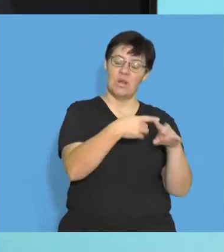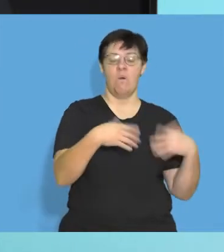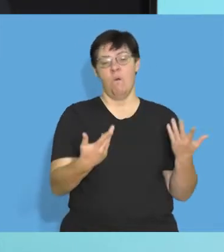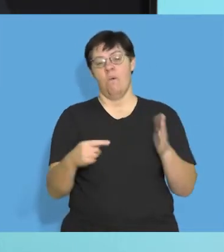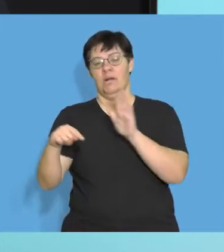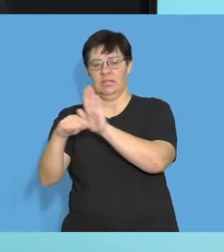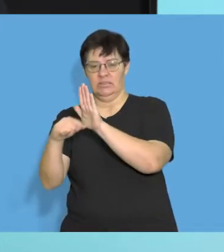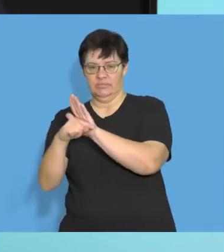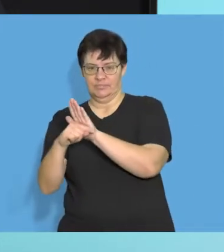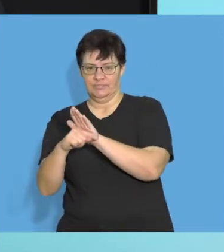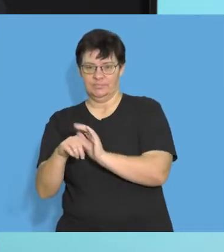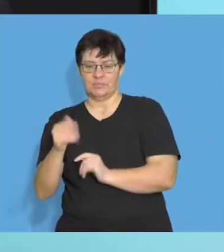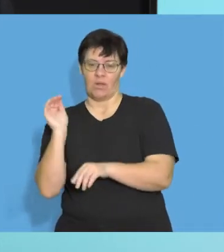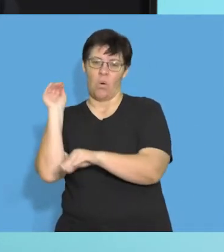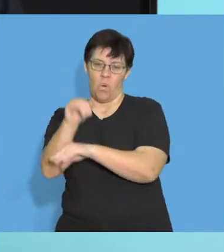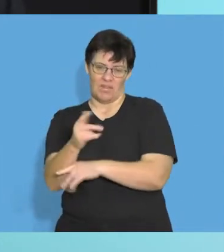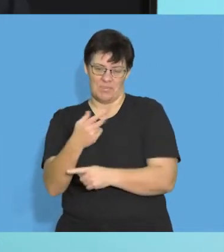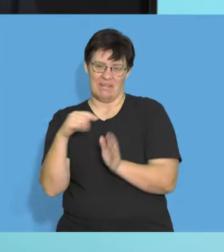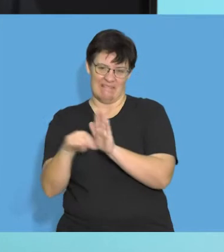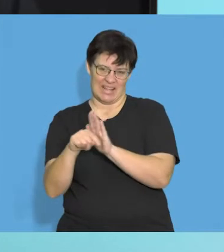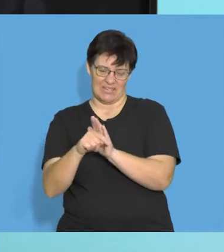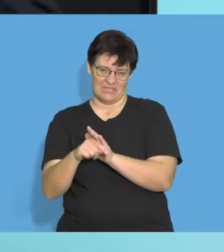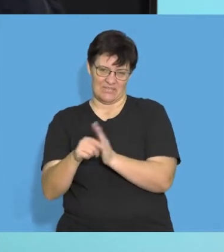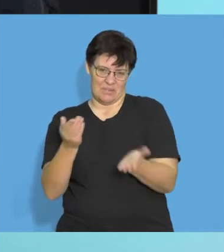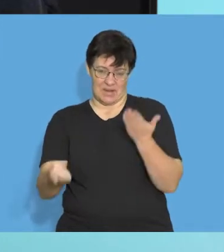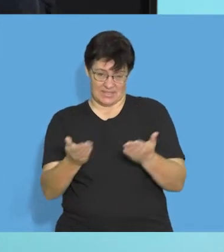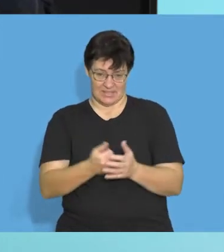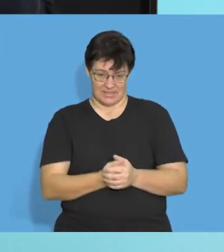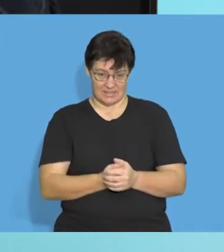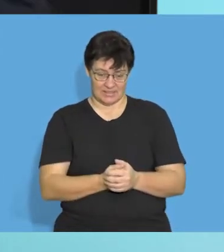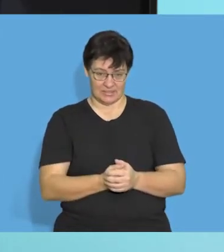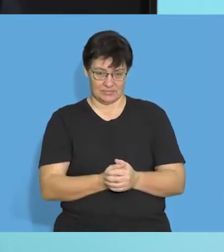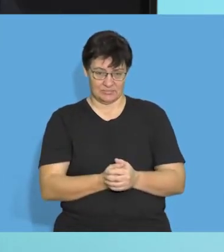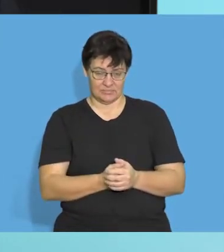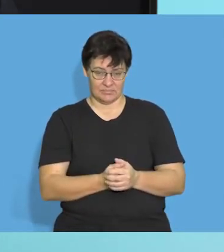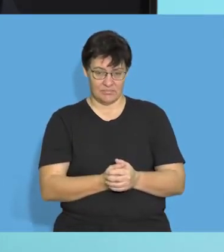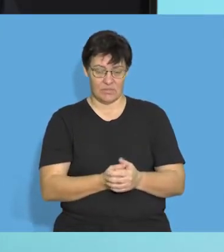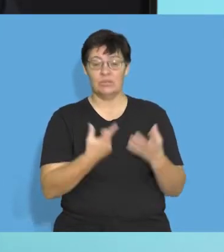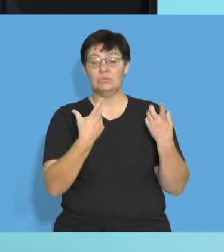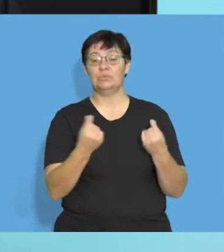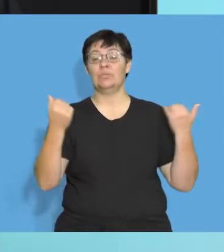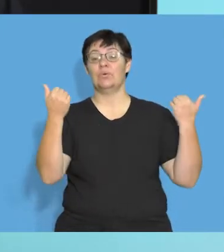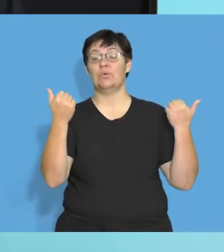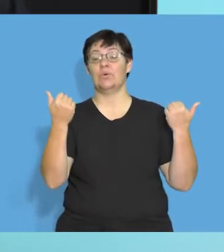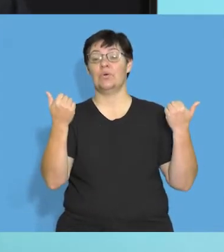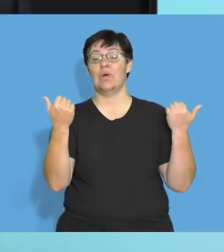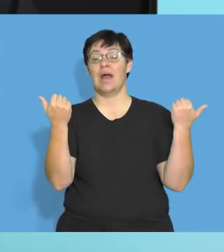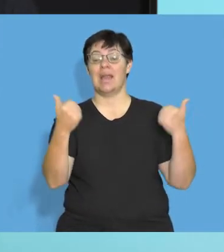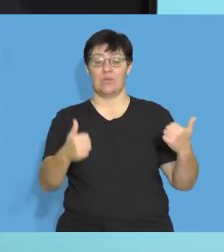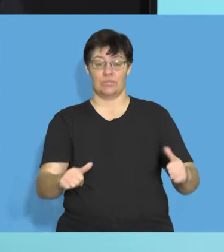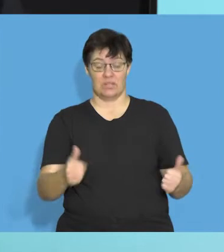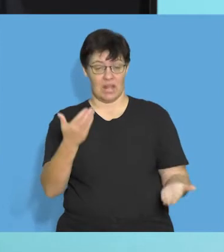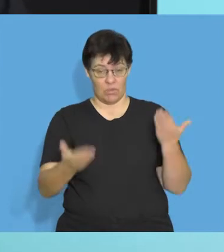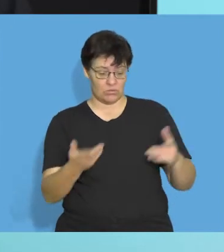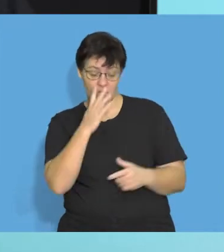an overdraft, an unfavorable balance. So very important, when you're doing the accounting equation component of it,